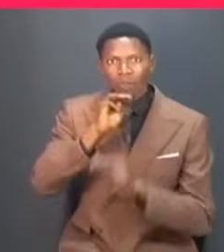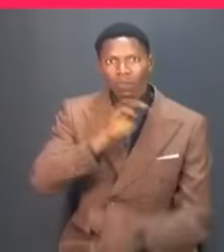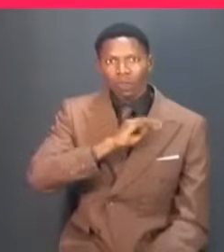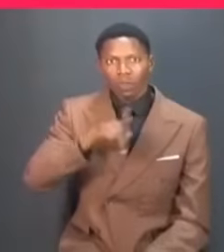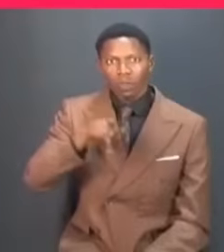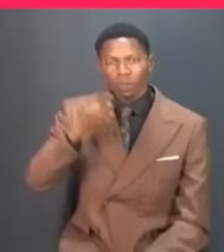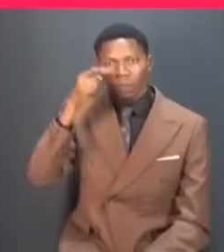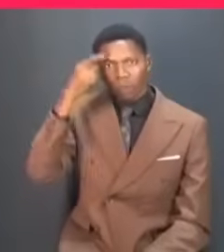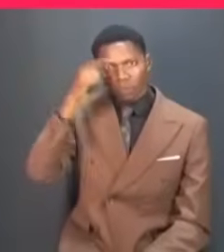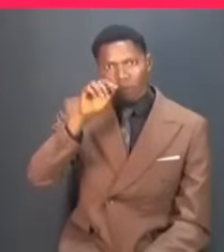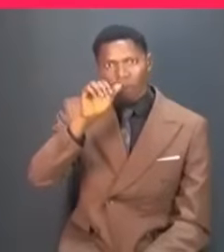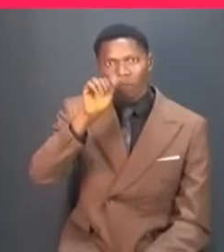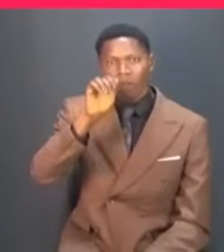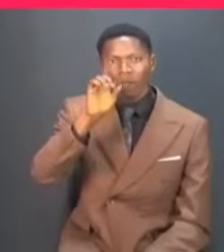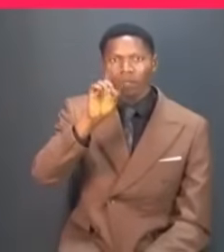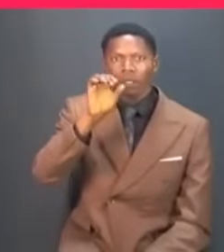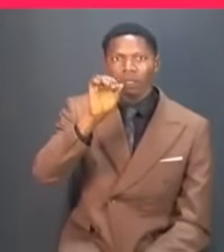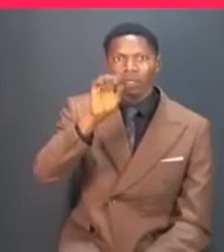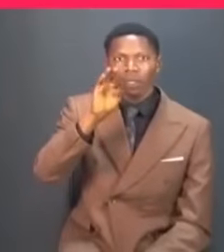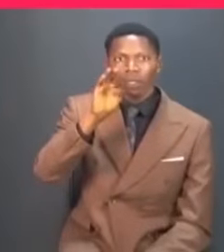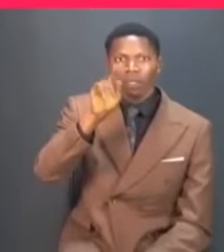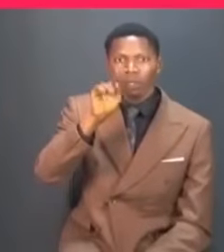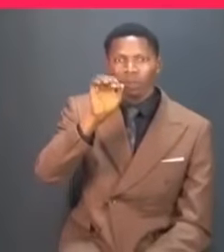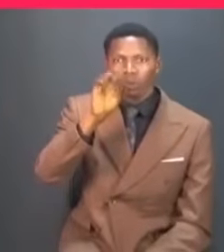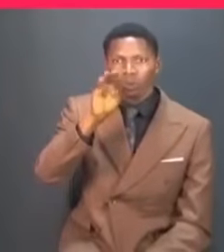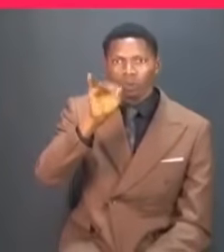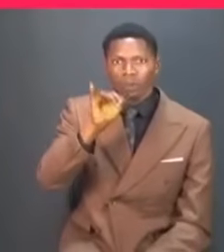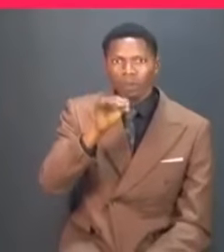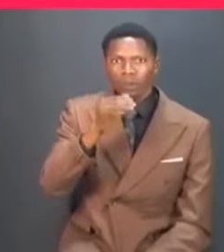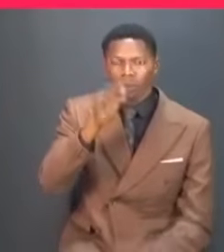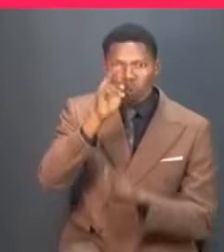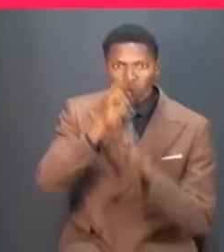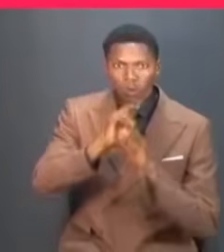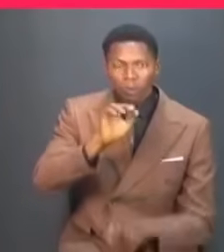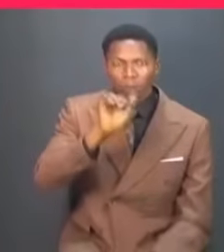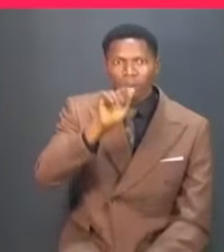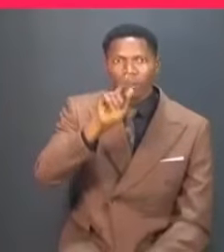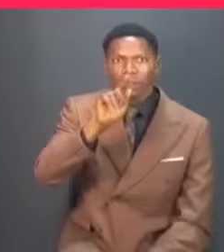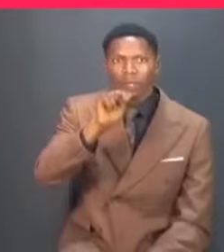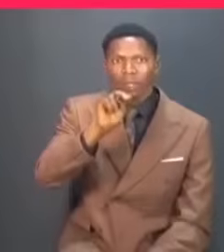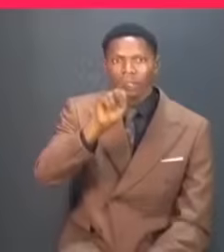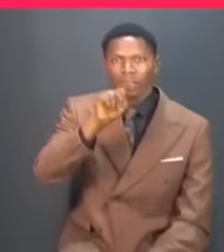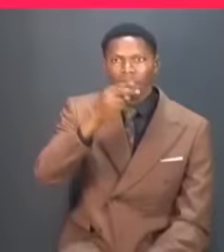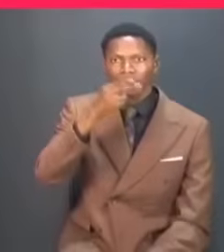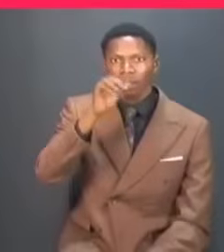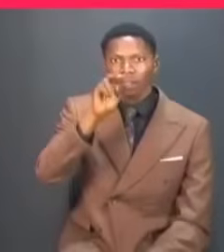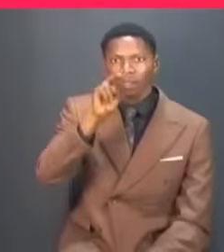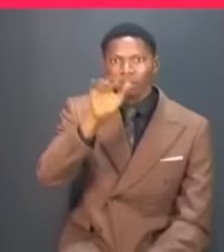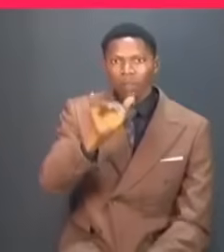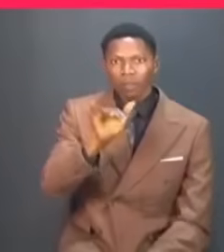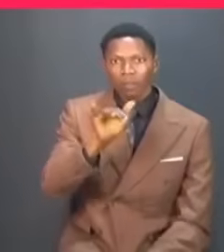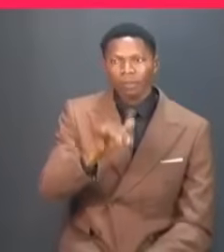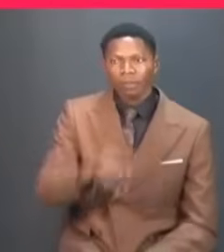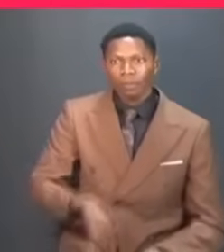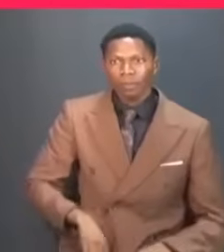Adotobiri, Honorable Anthony Emia. Please, honorable member, you may do so